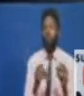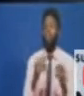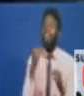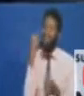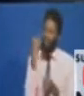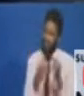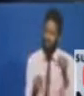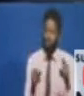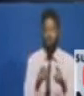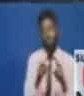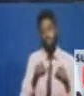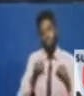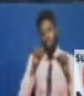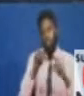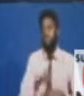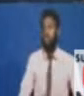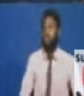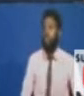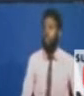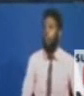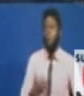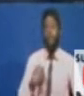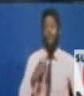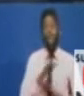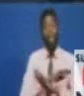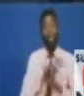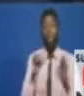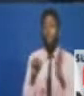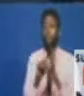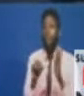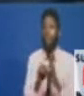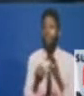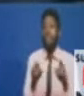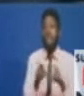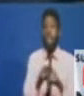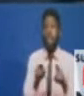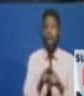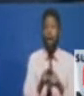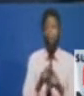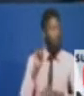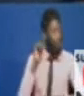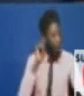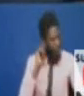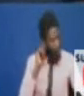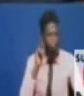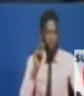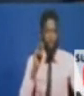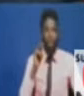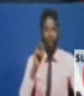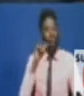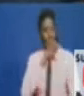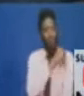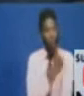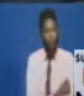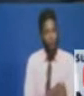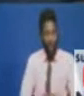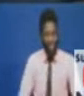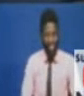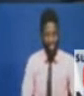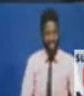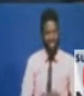Chairman, I have no problem submitting to authority. That is the easiest thing. And